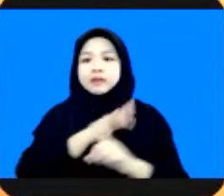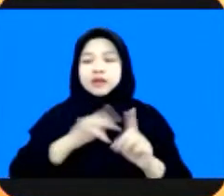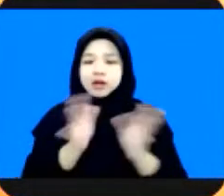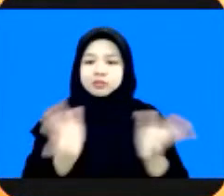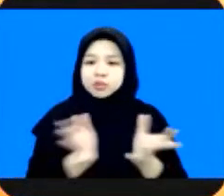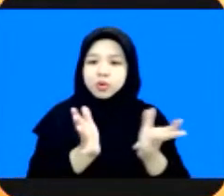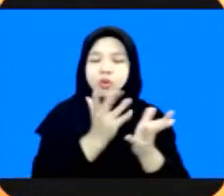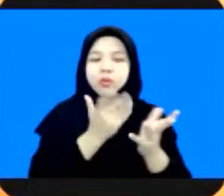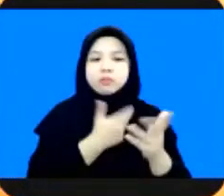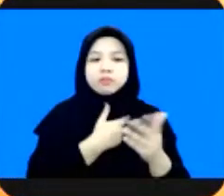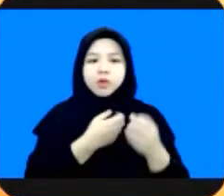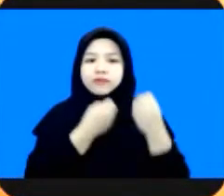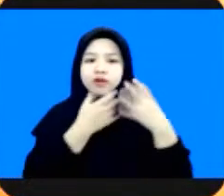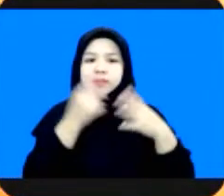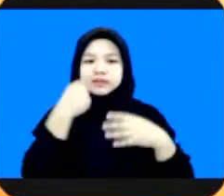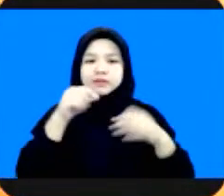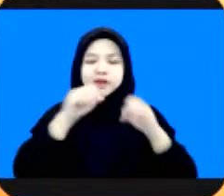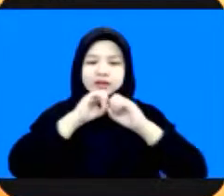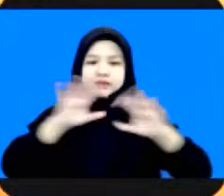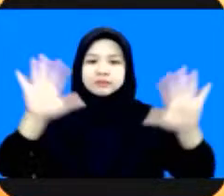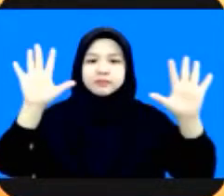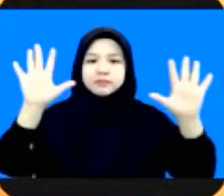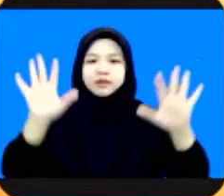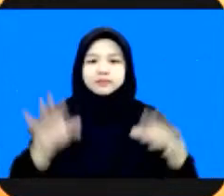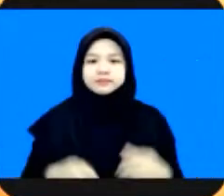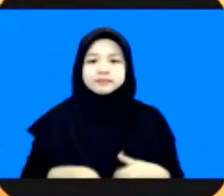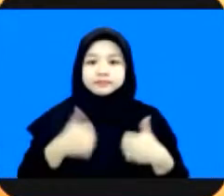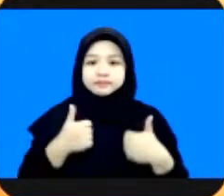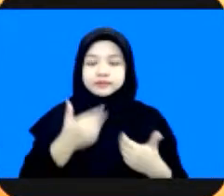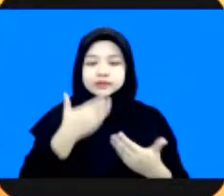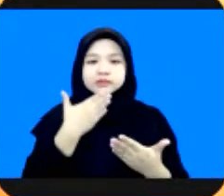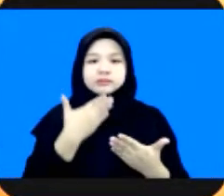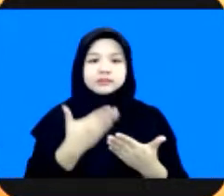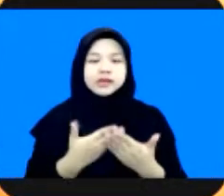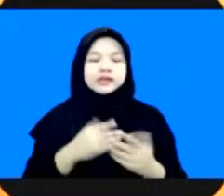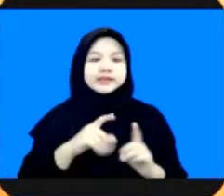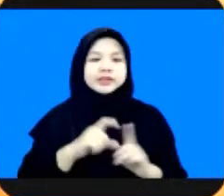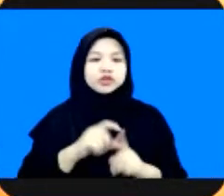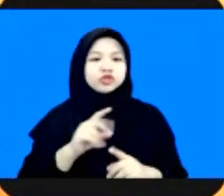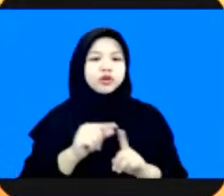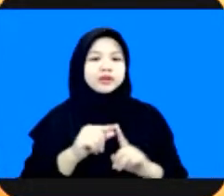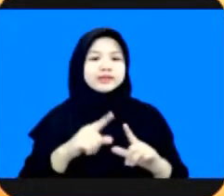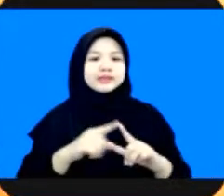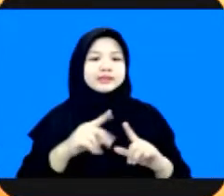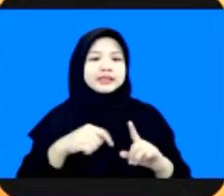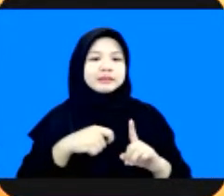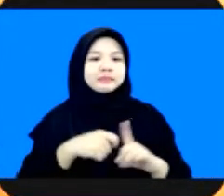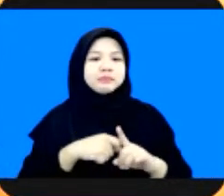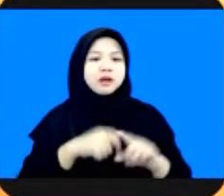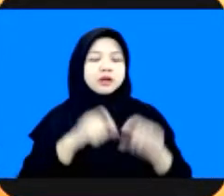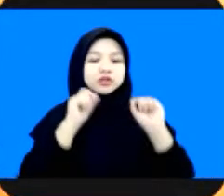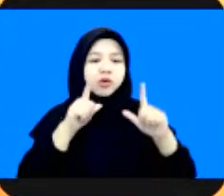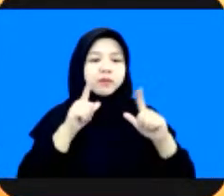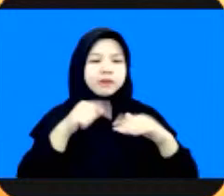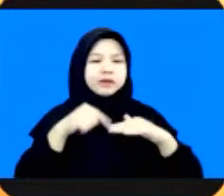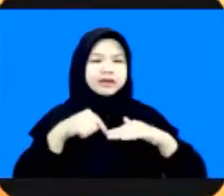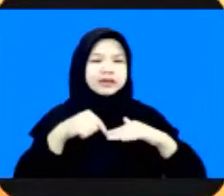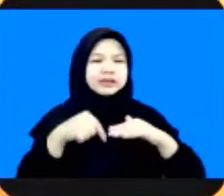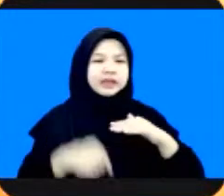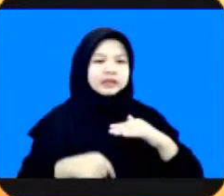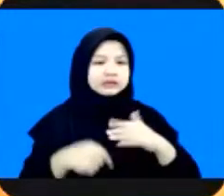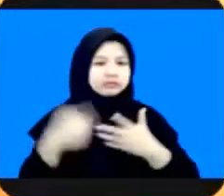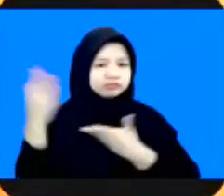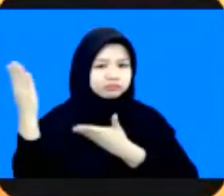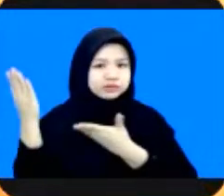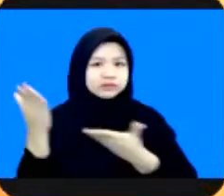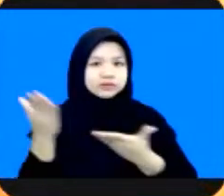All right, thank you, Dr. Park, for your critical remarks on this. And maybe Rizky, you can continue from. I hope you can